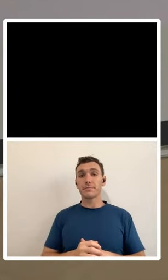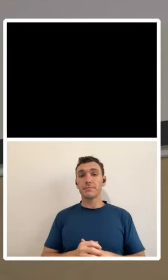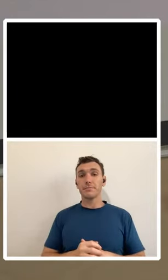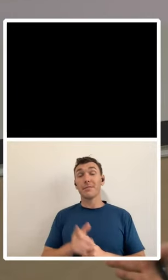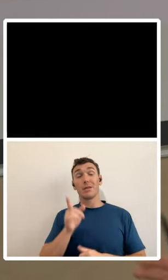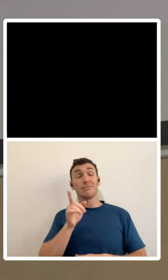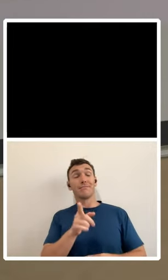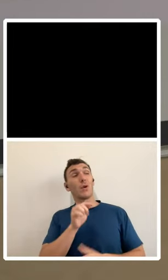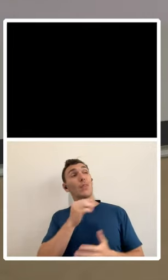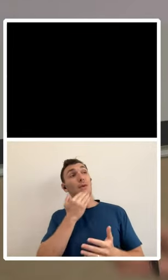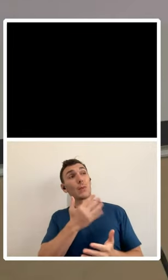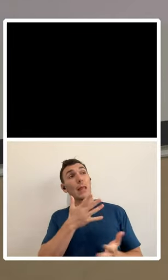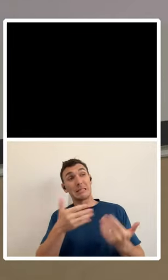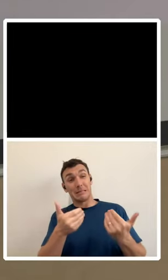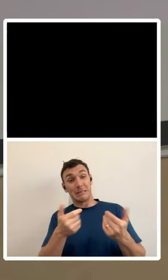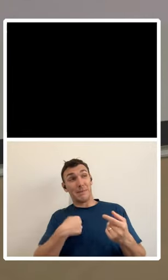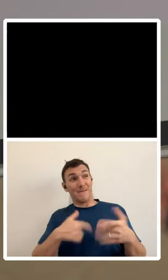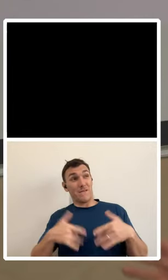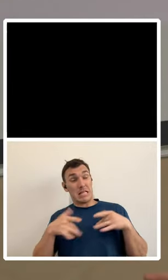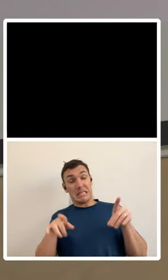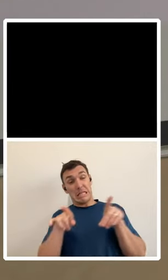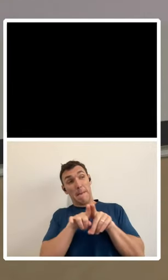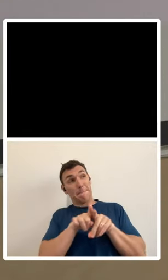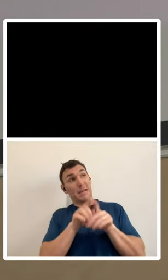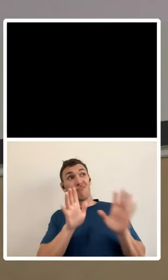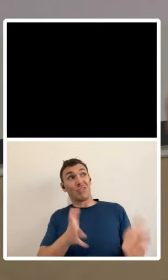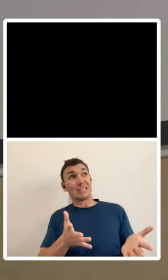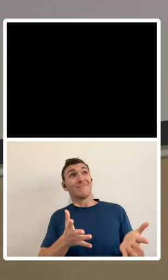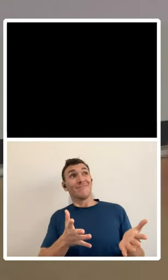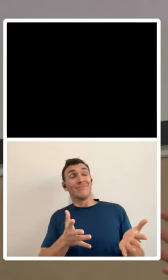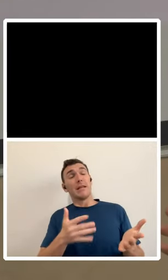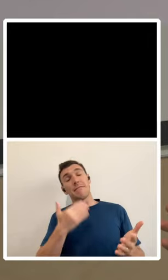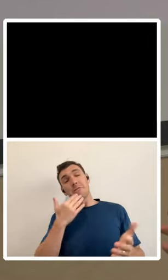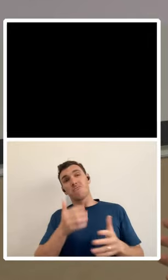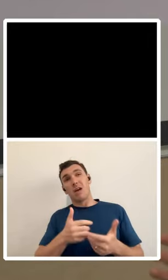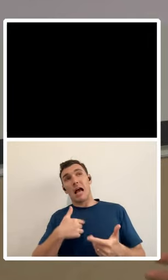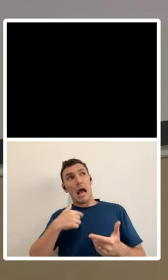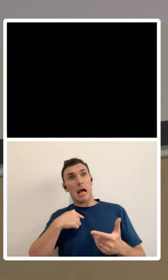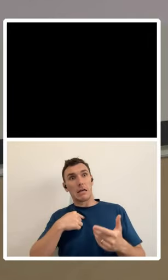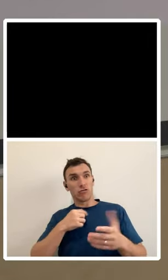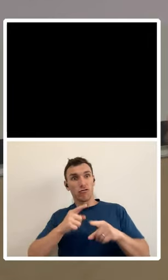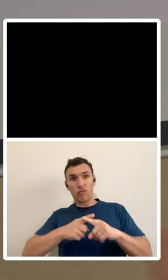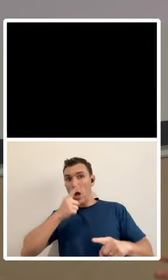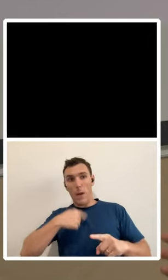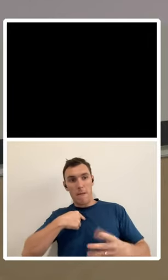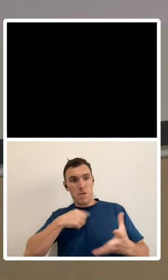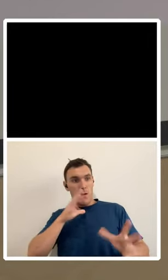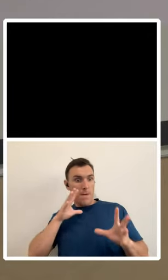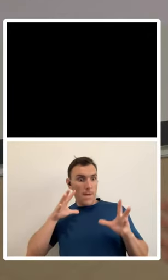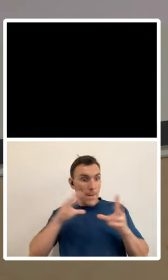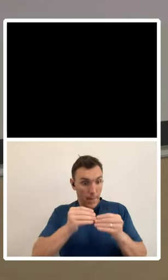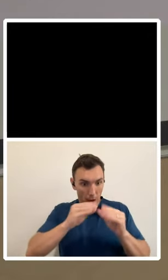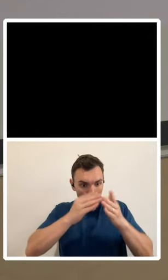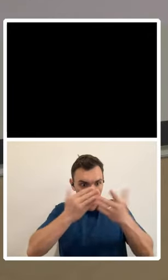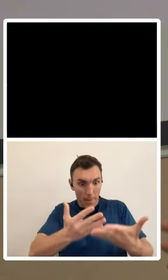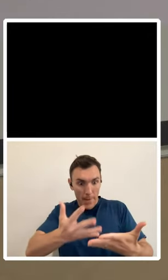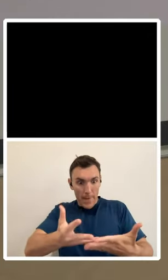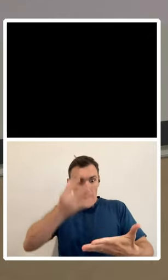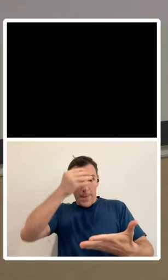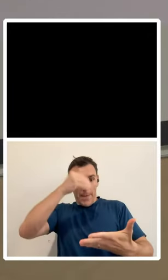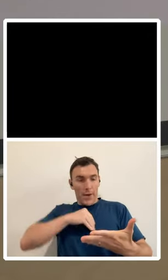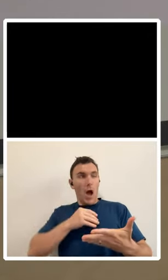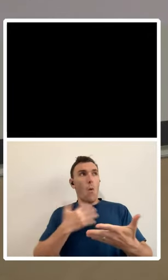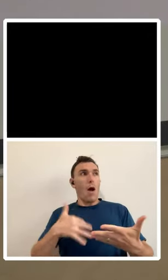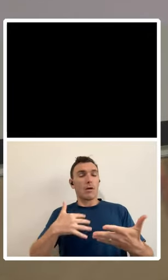So tell us about growing up then. Tell us about where it all started. Tell us about the shadows of Canary Wharf, growing up in Ilford, working class kid, paper